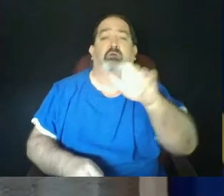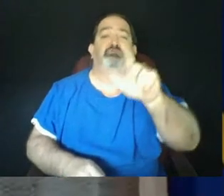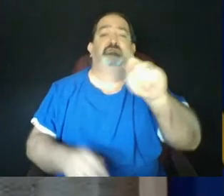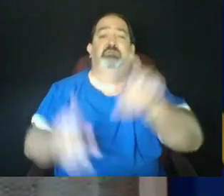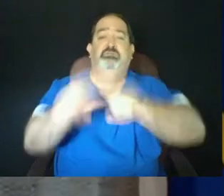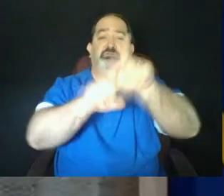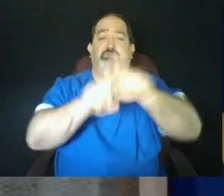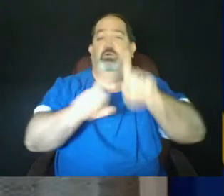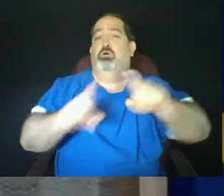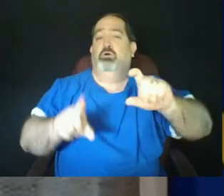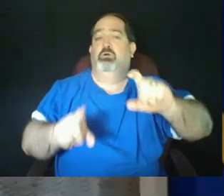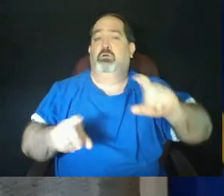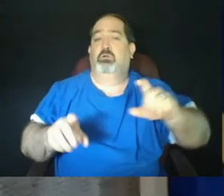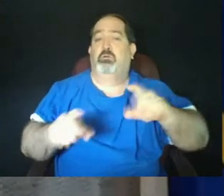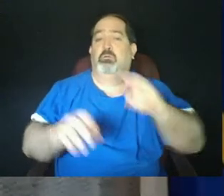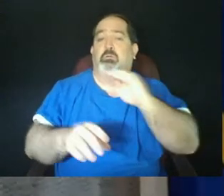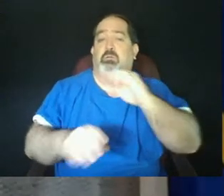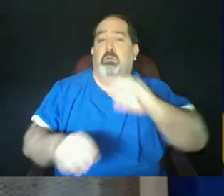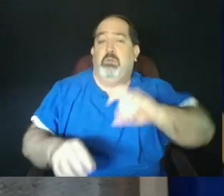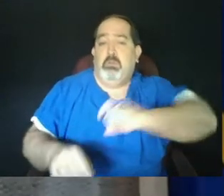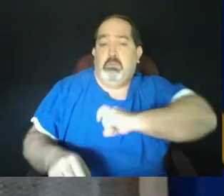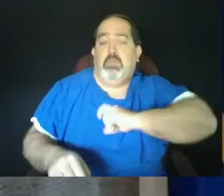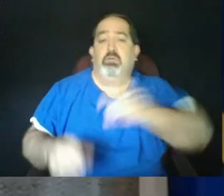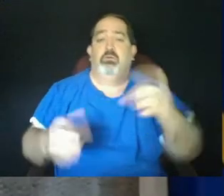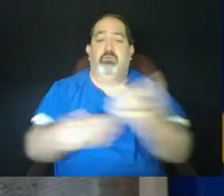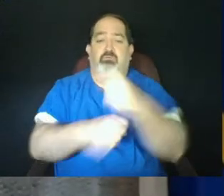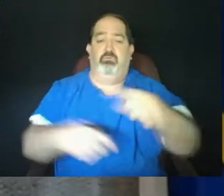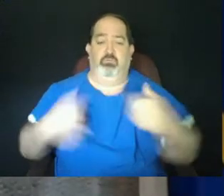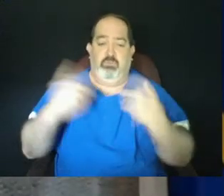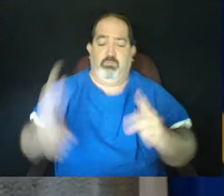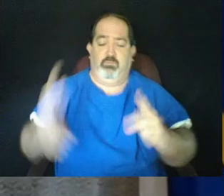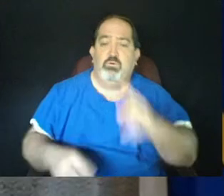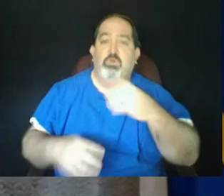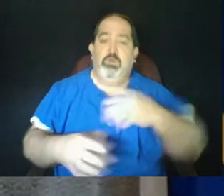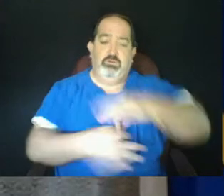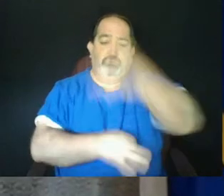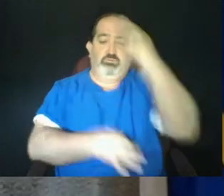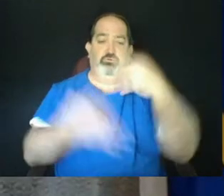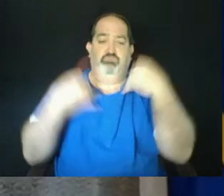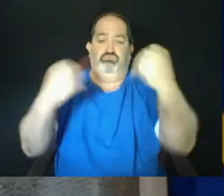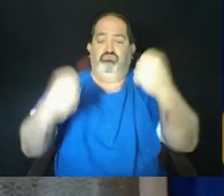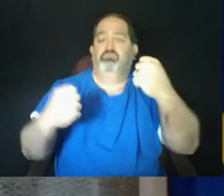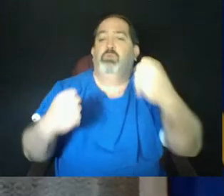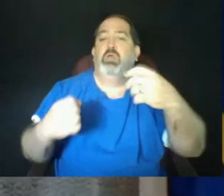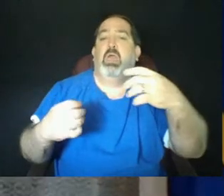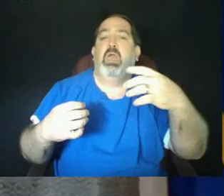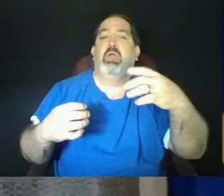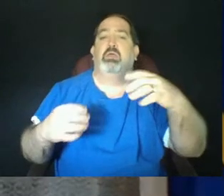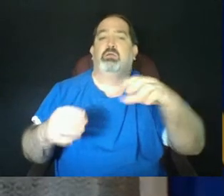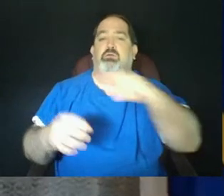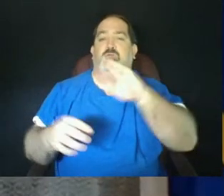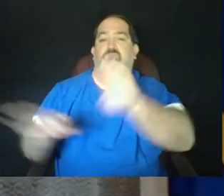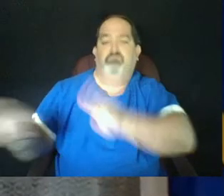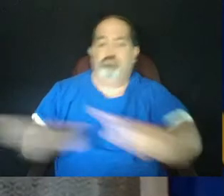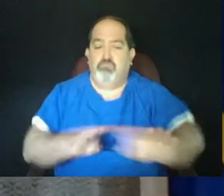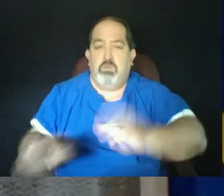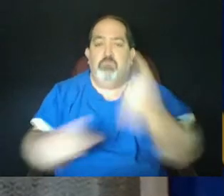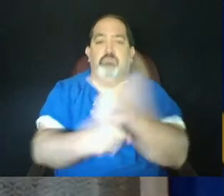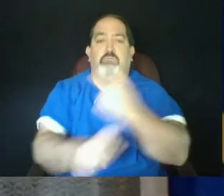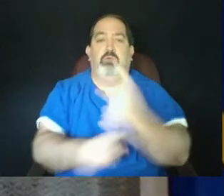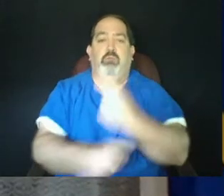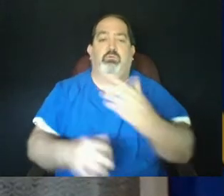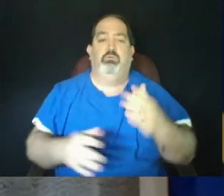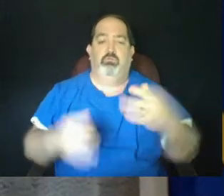recognize those youths whose courtesy of spirit, virtuous acts, and noble demeanor upon the field of youth combat bring glory and honor